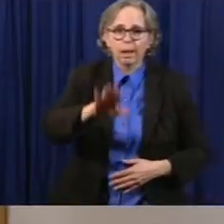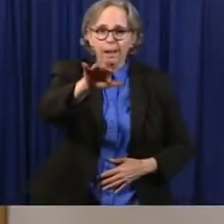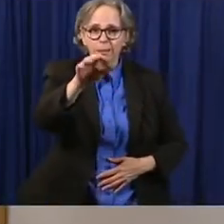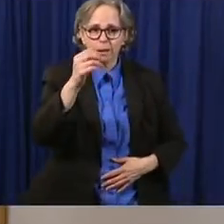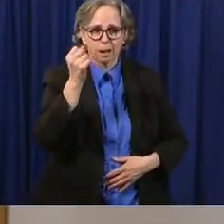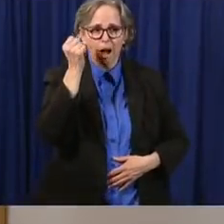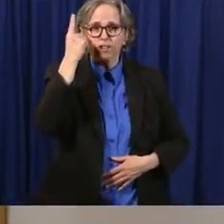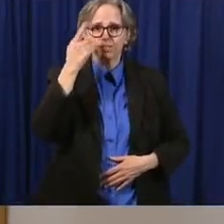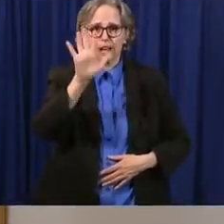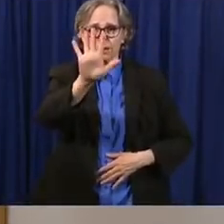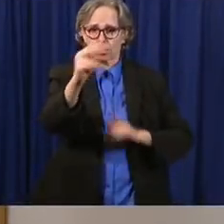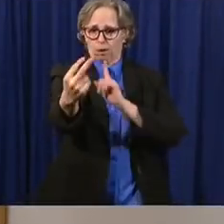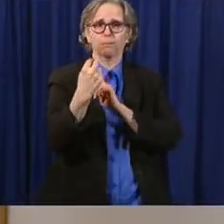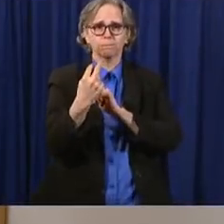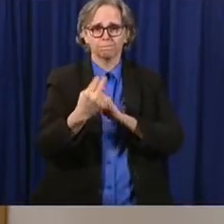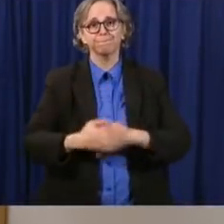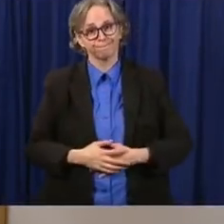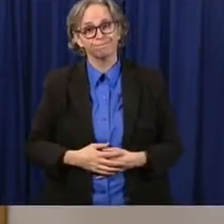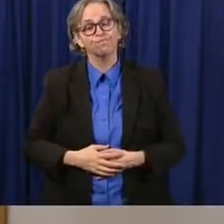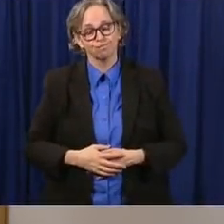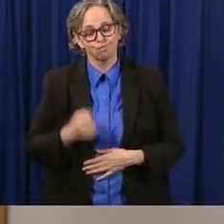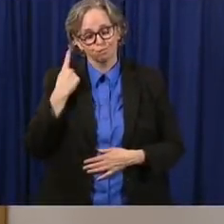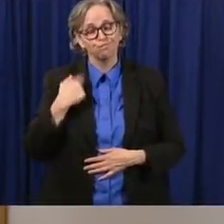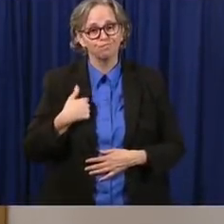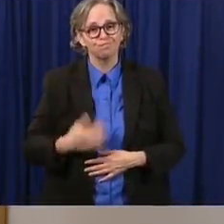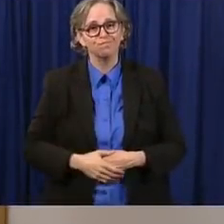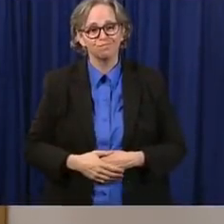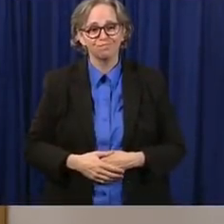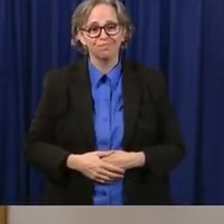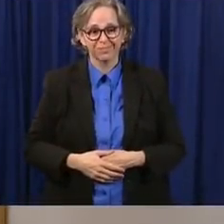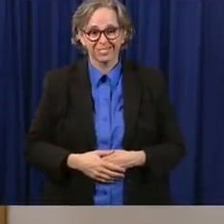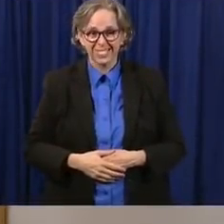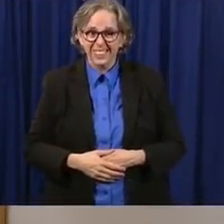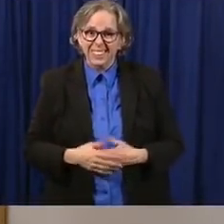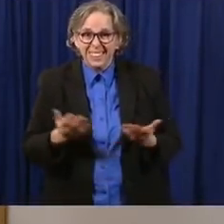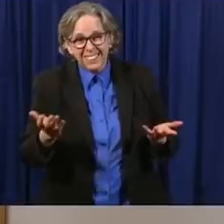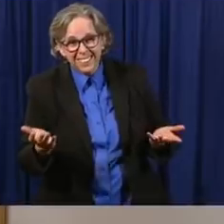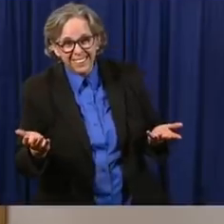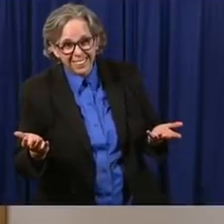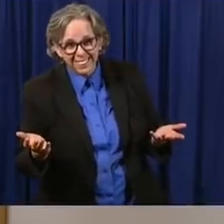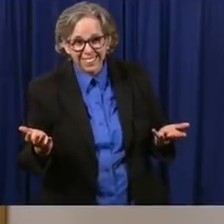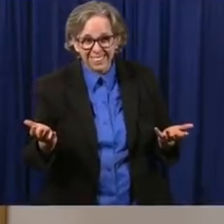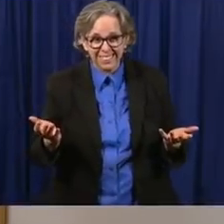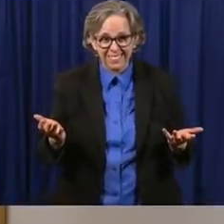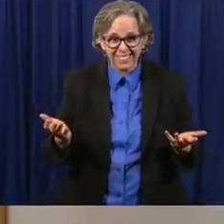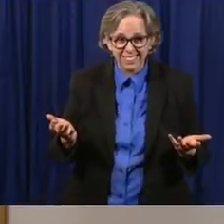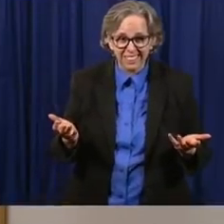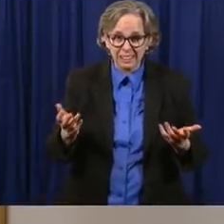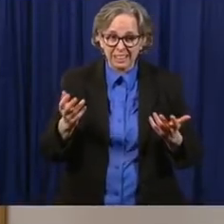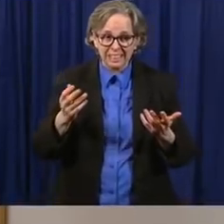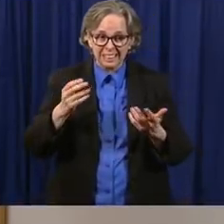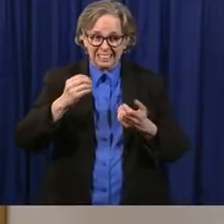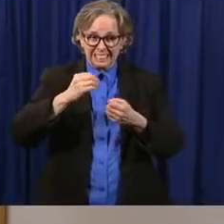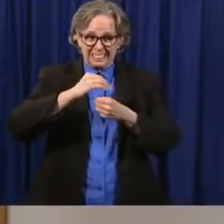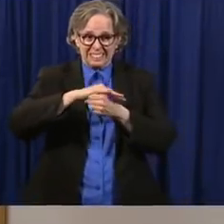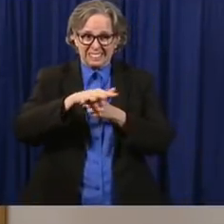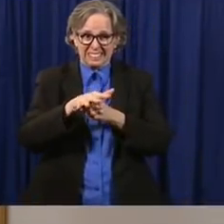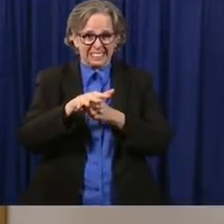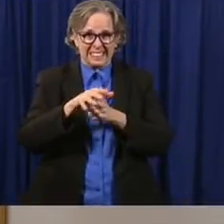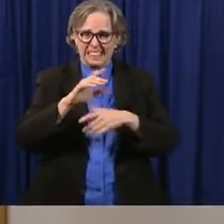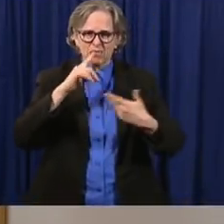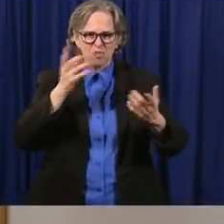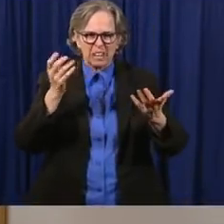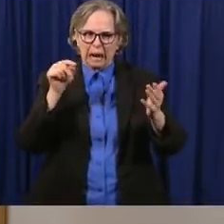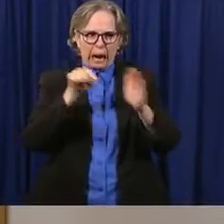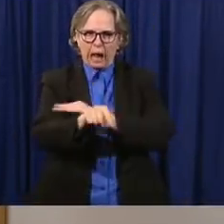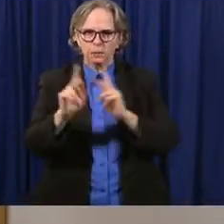but no one should doubt how deadly this is. You looked at the news